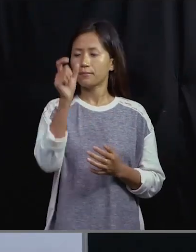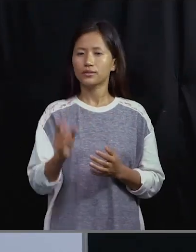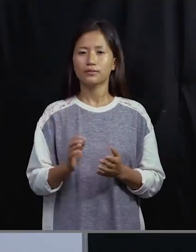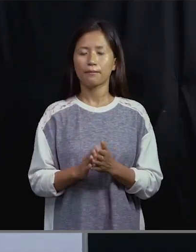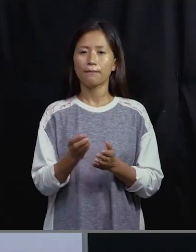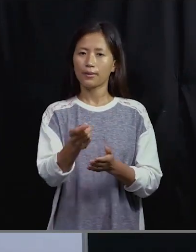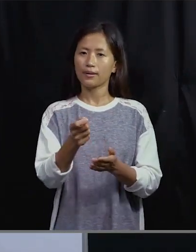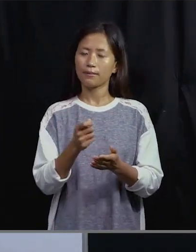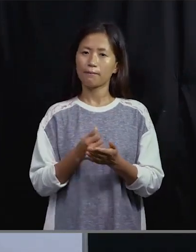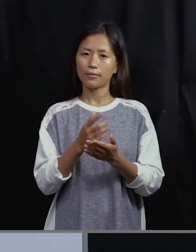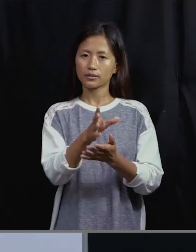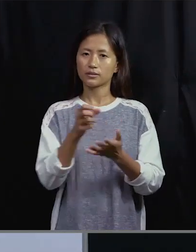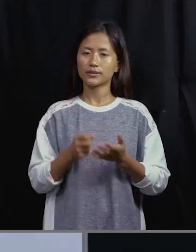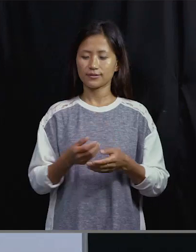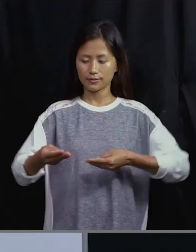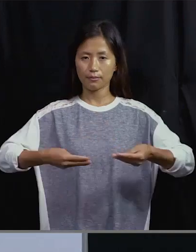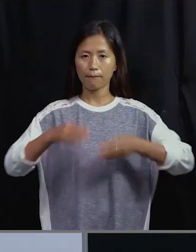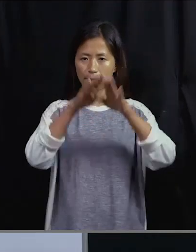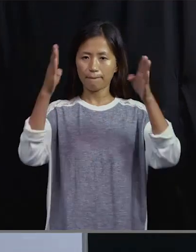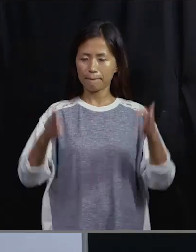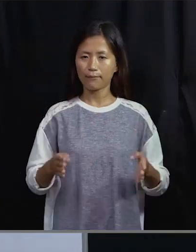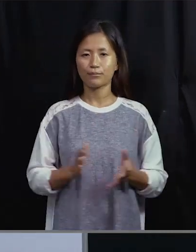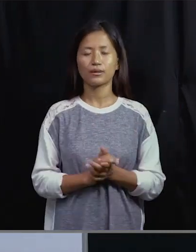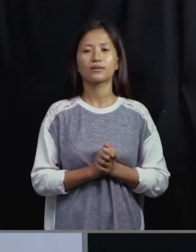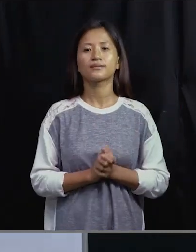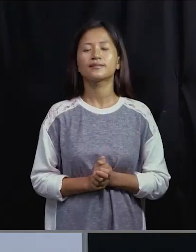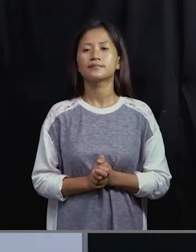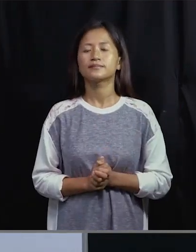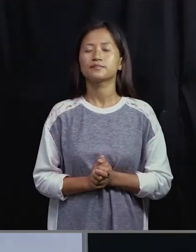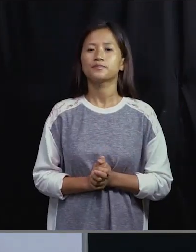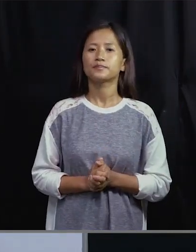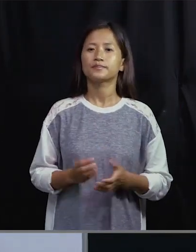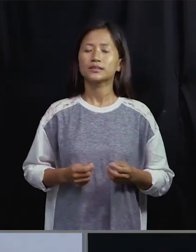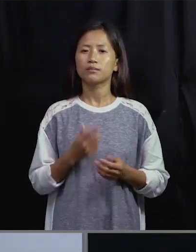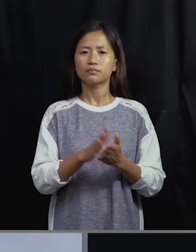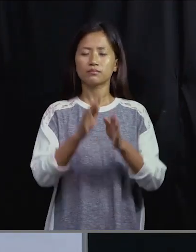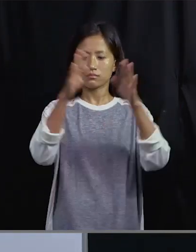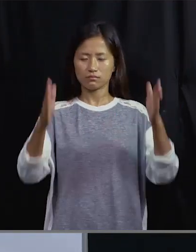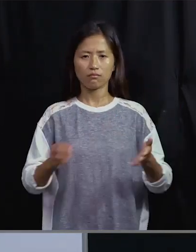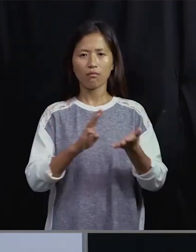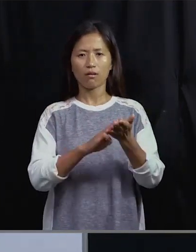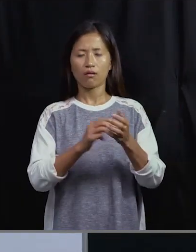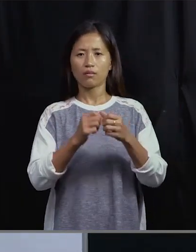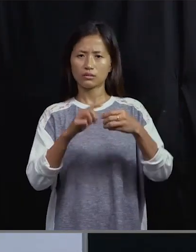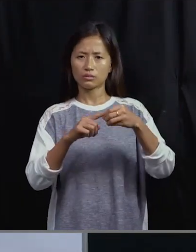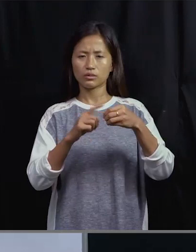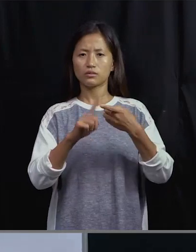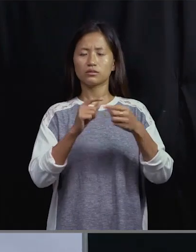that bread that we get in the market, isn't it? I will not go and buy that machine or that equipment